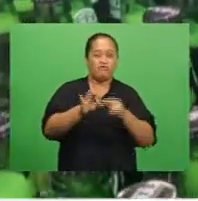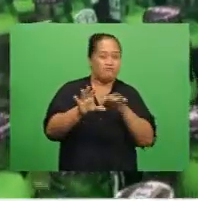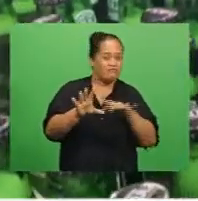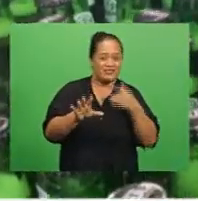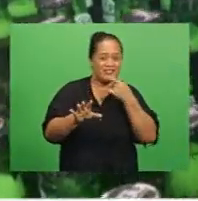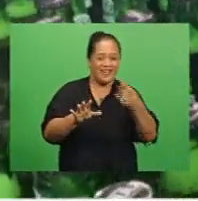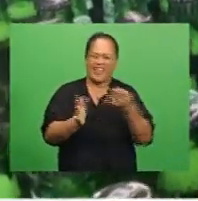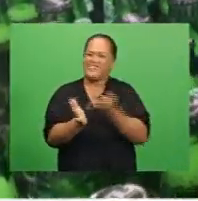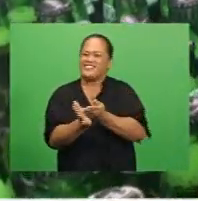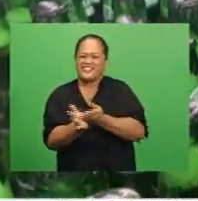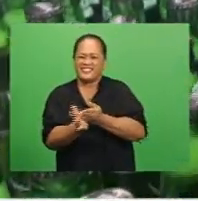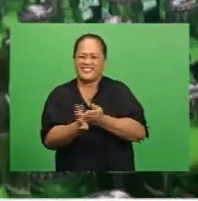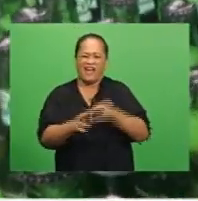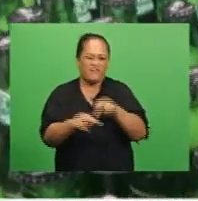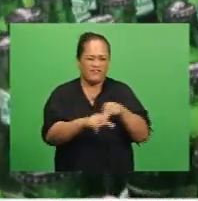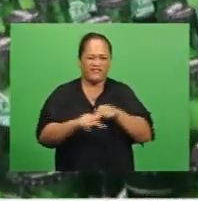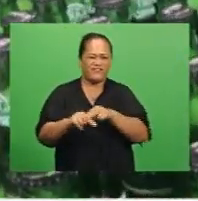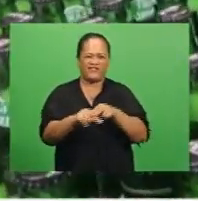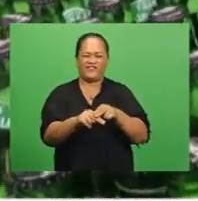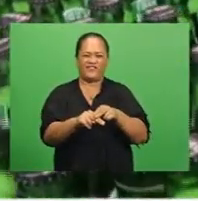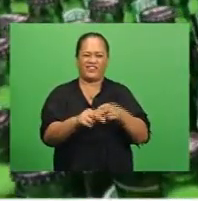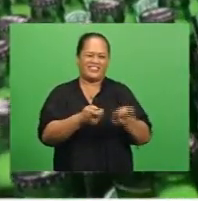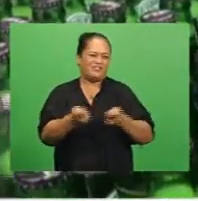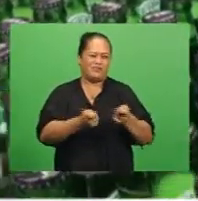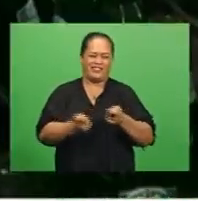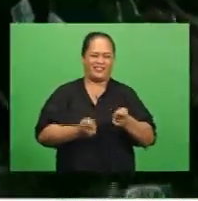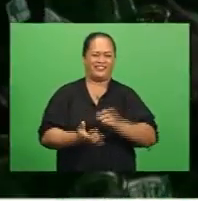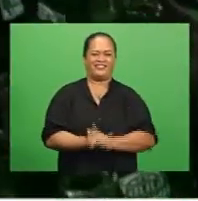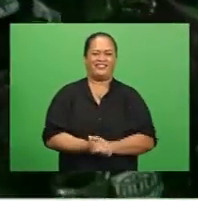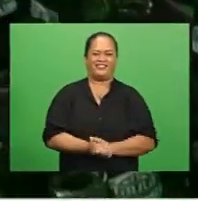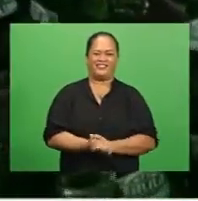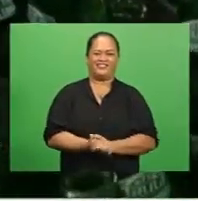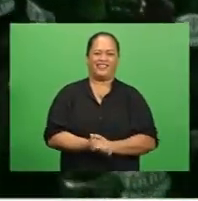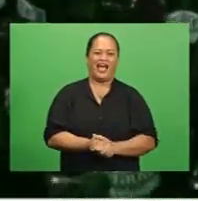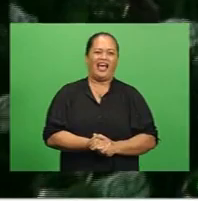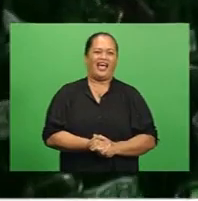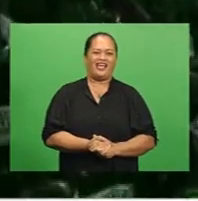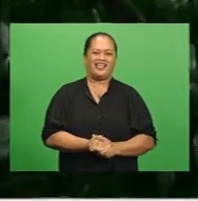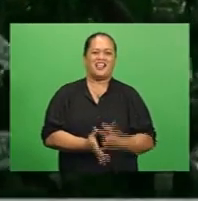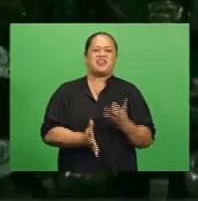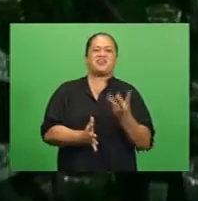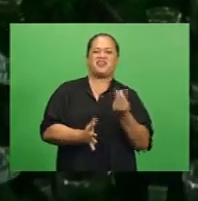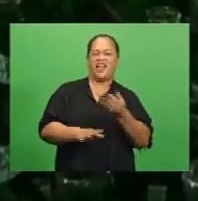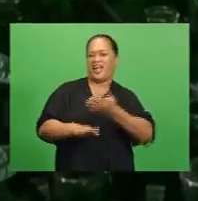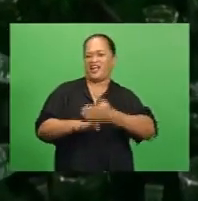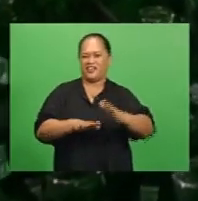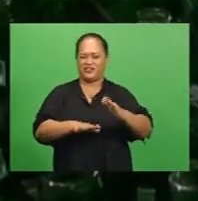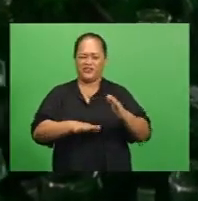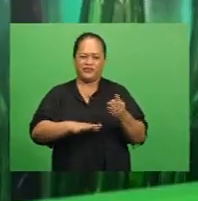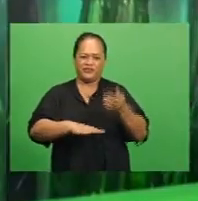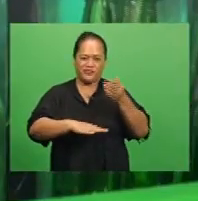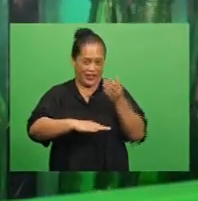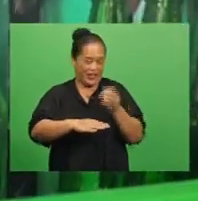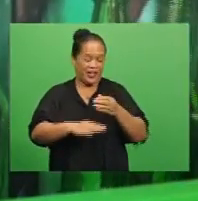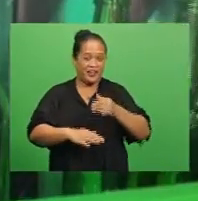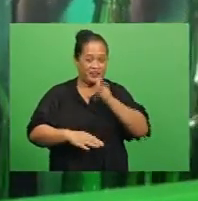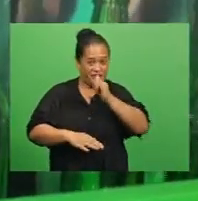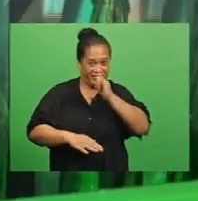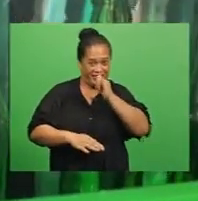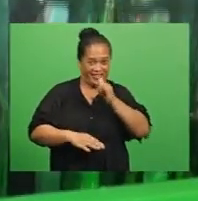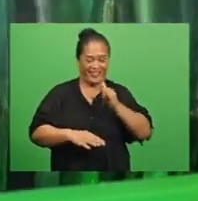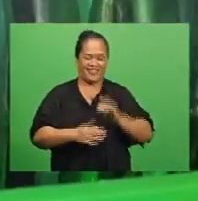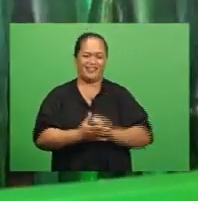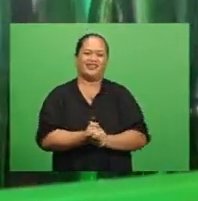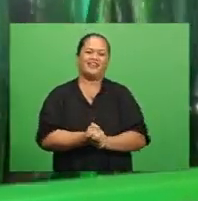and simultaneously support other Pacific Island countries. The new facility will be established on a 6-acre property in